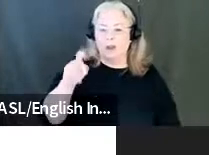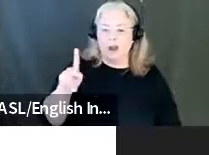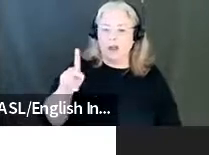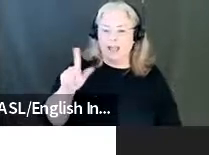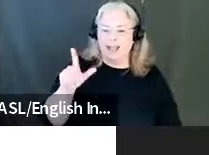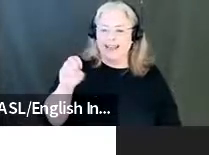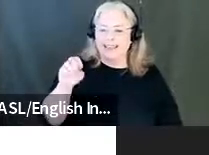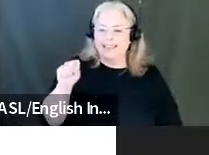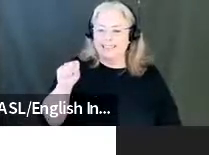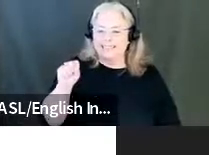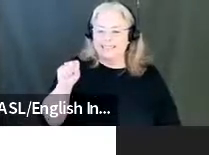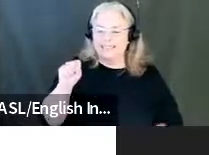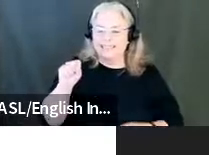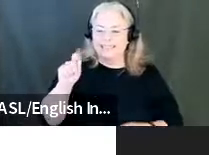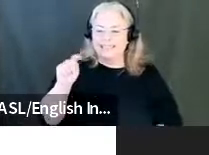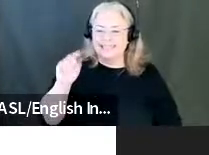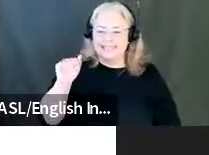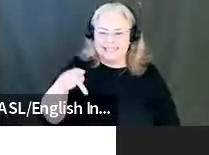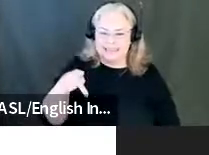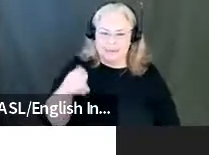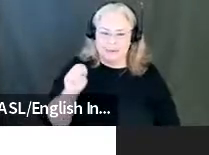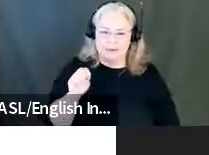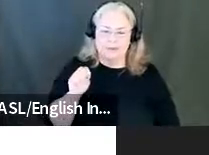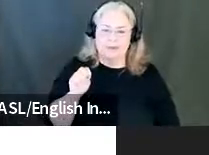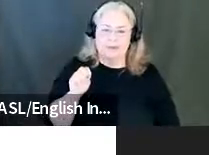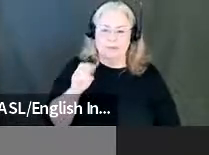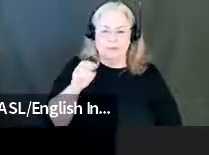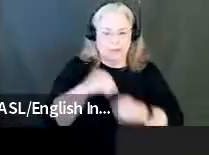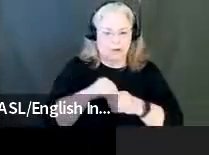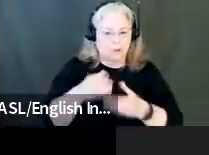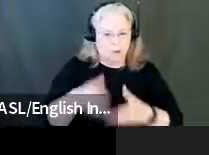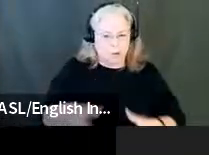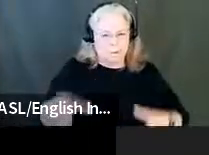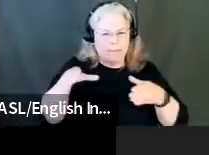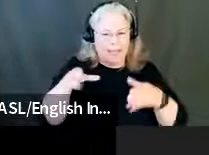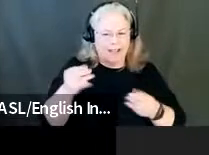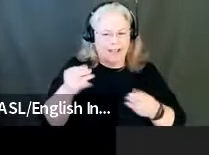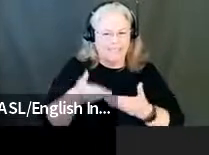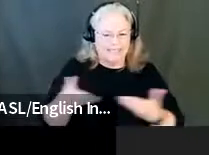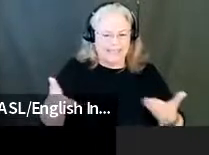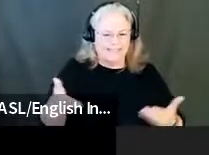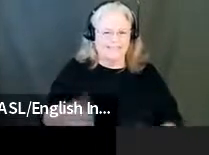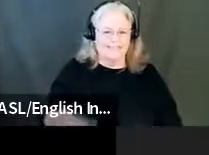tape. And that's in your bag of stuff.